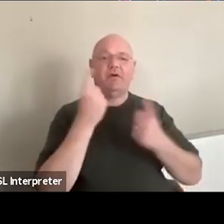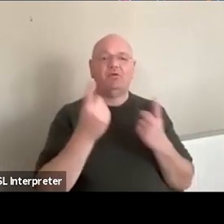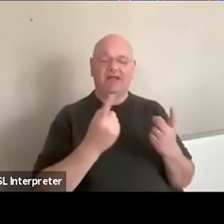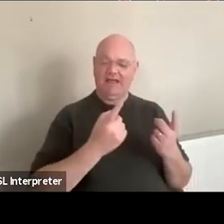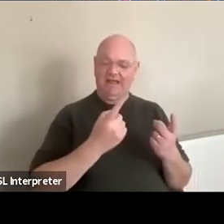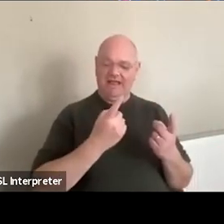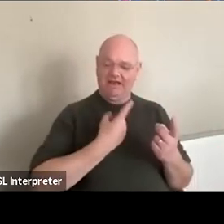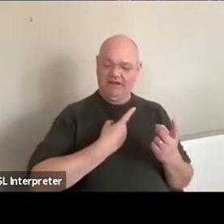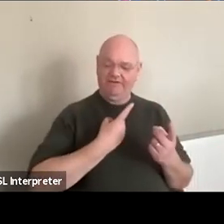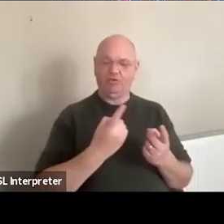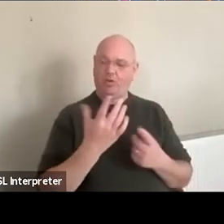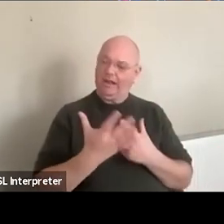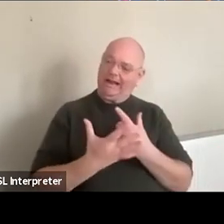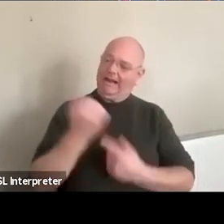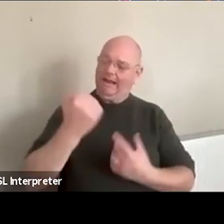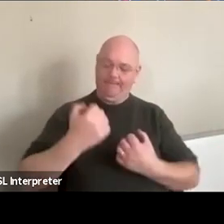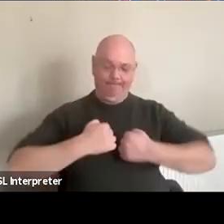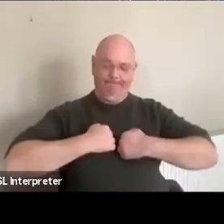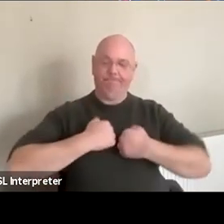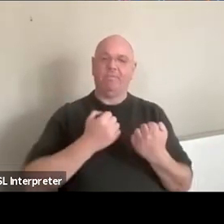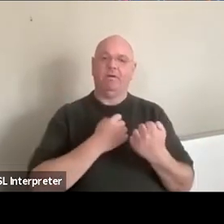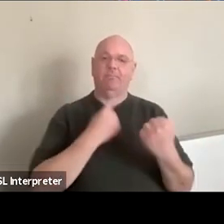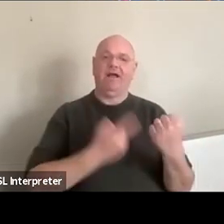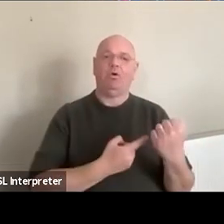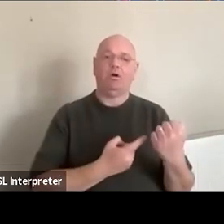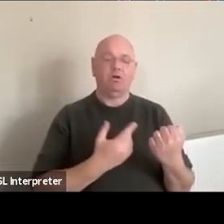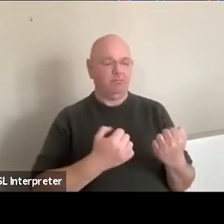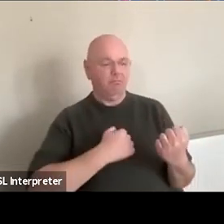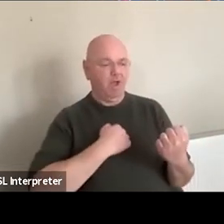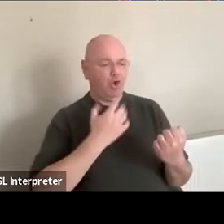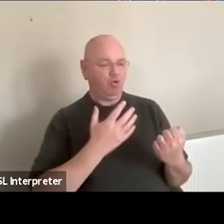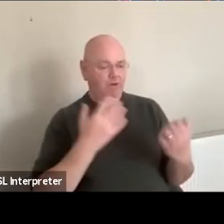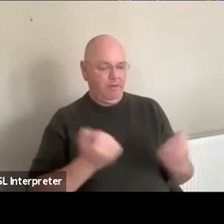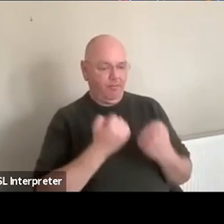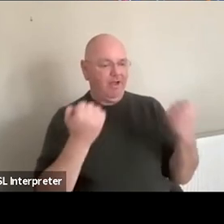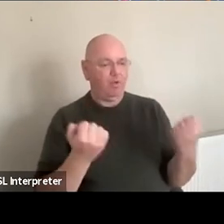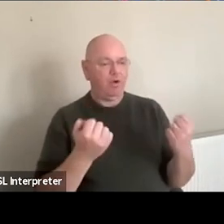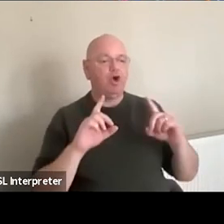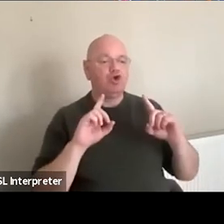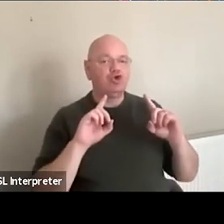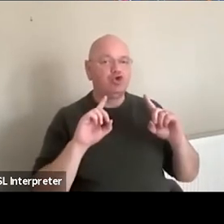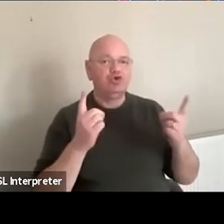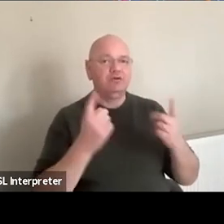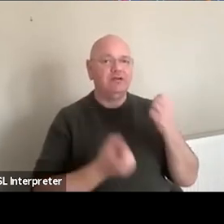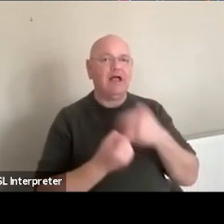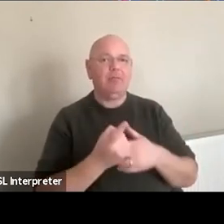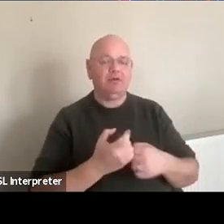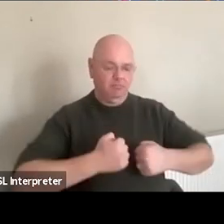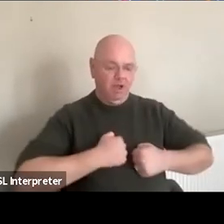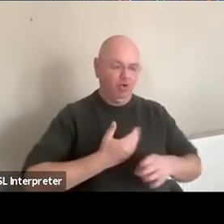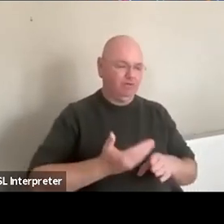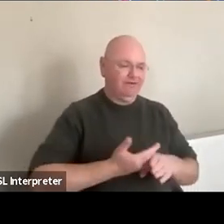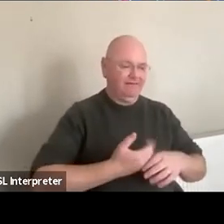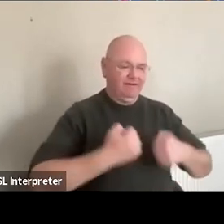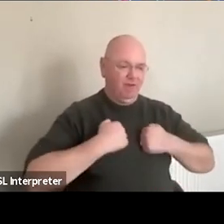reclaims their power, for me, my individual reclamation of my power could not exist, my safety, my survival could not